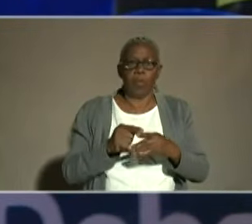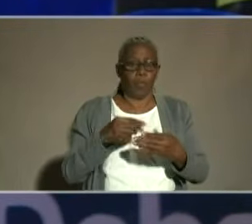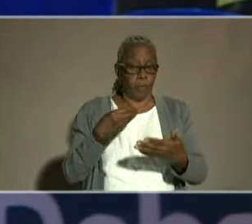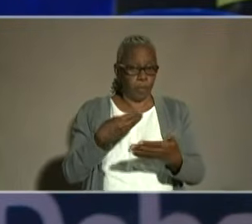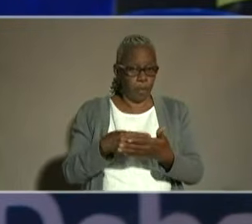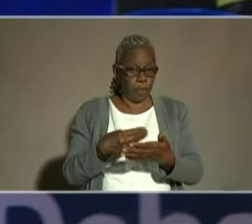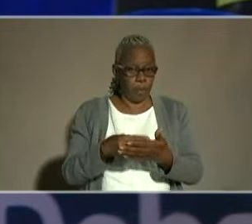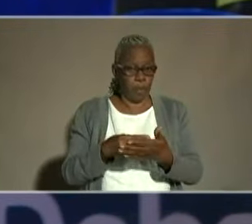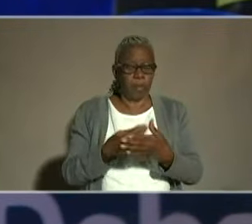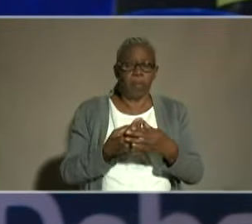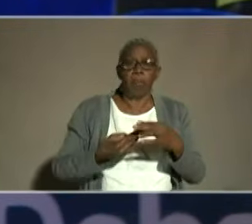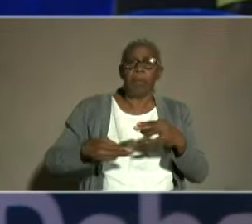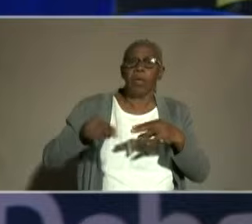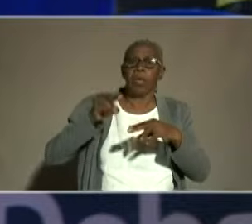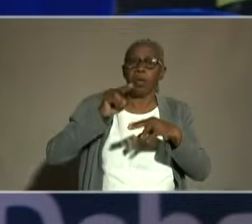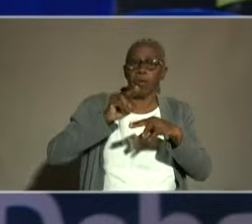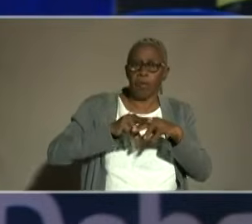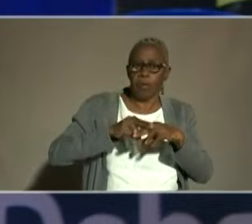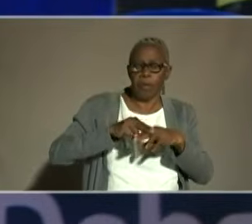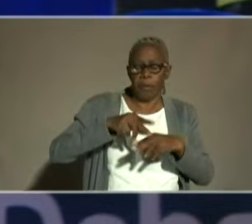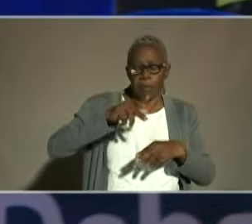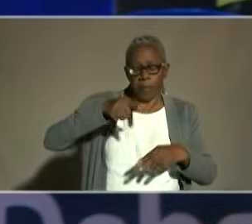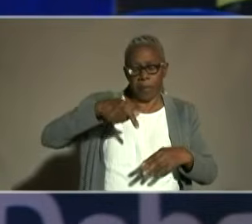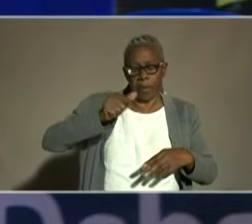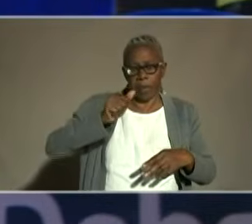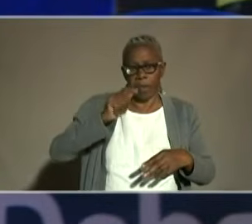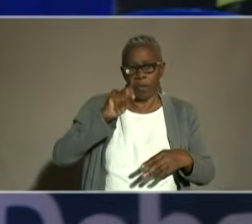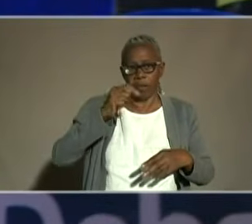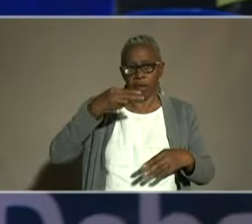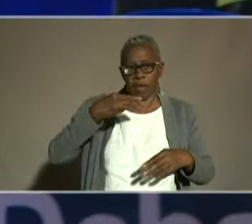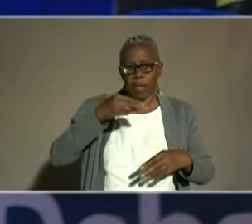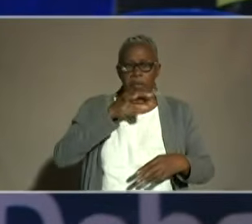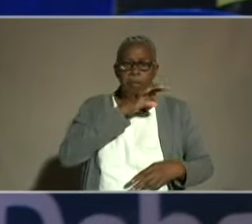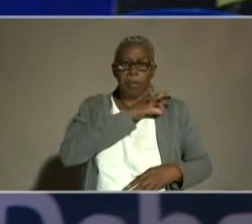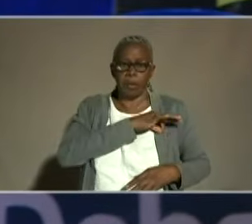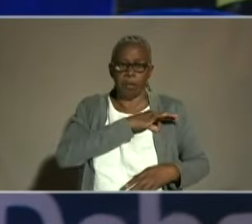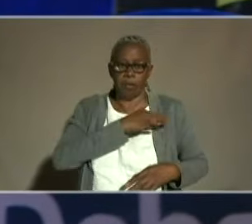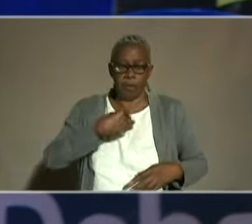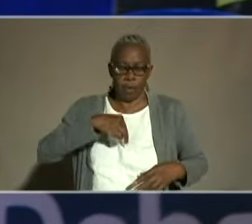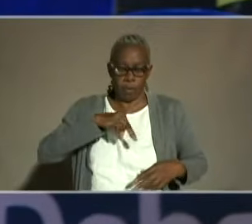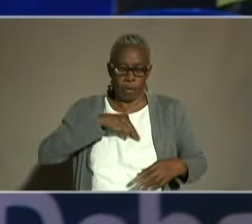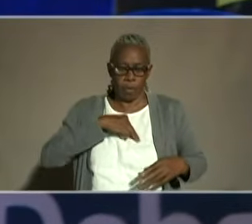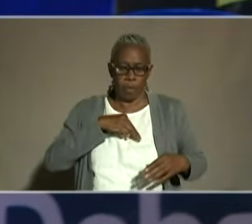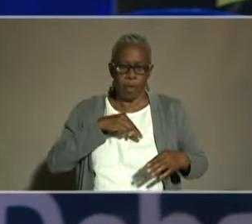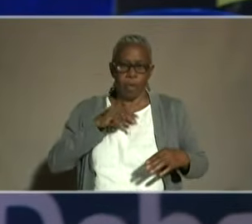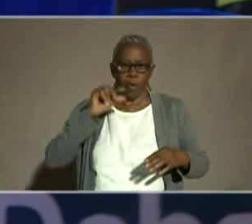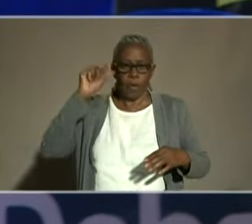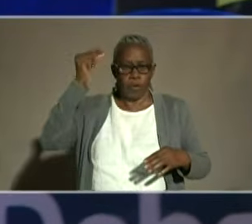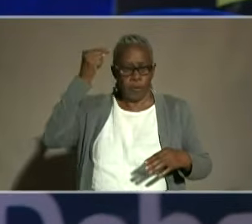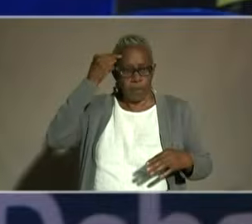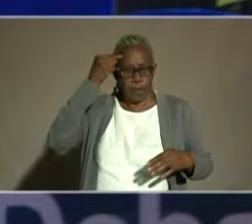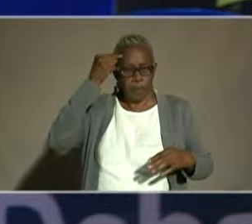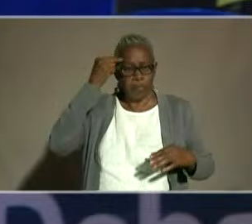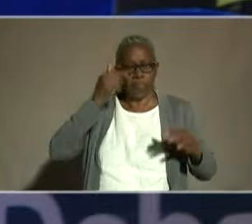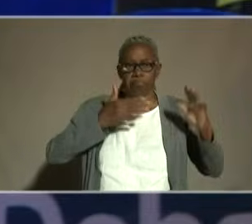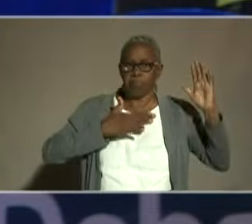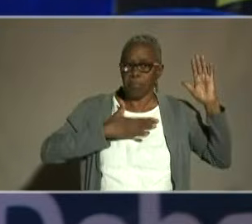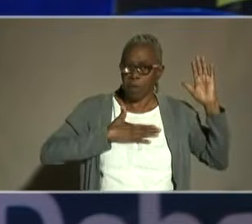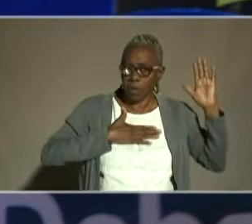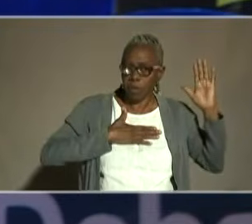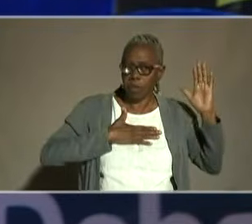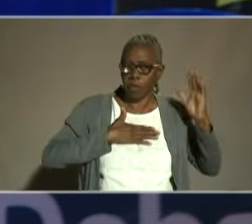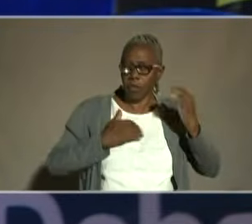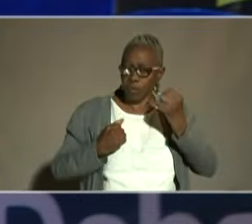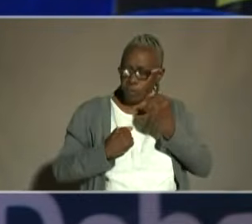an increase in path benefits. Our government is committed to supporting persons